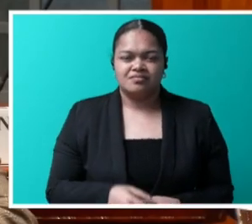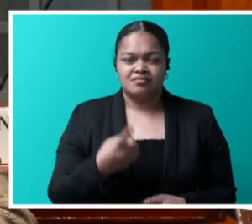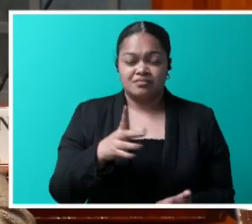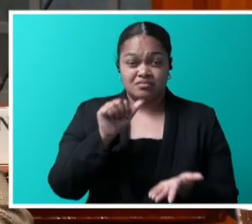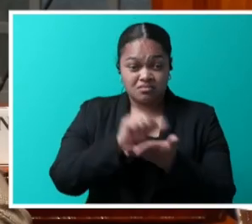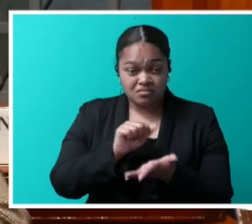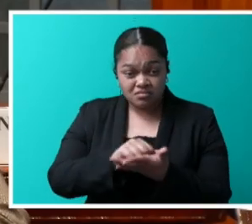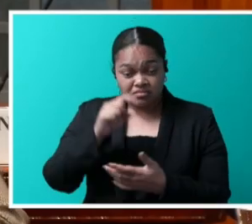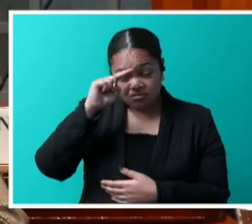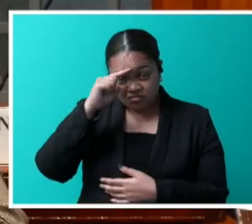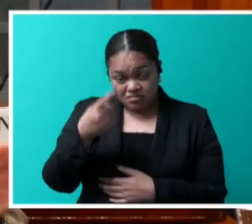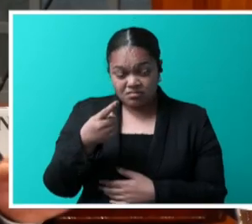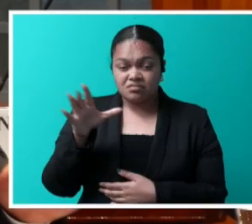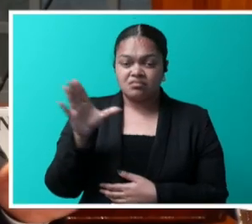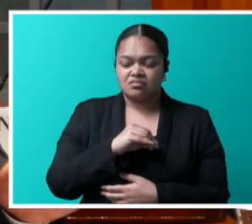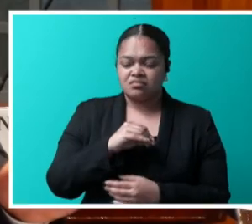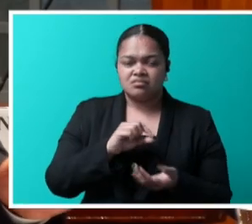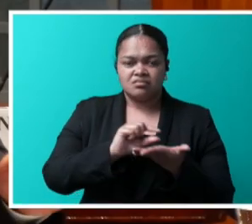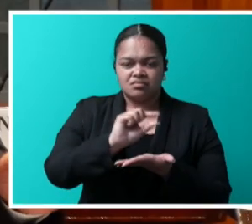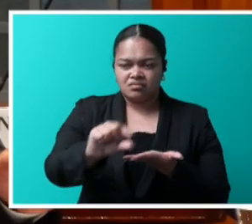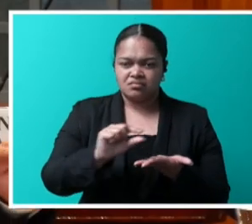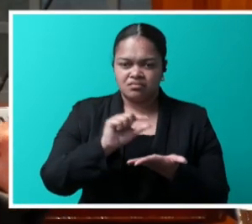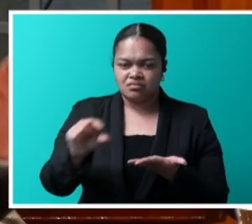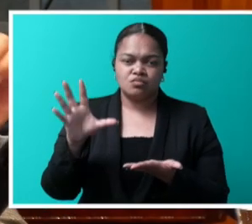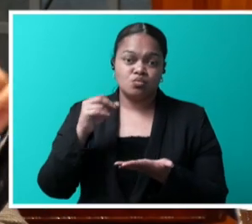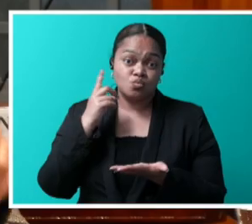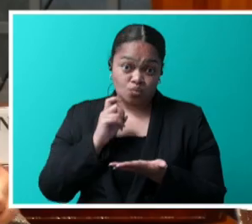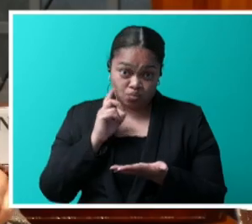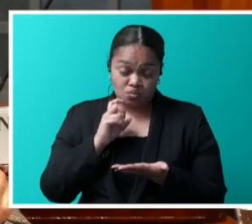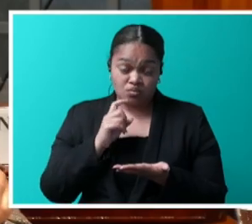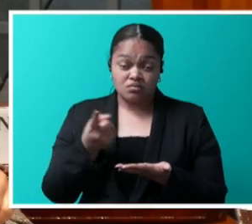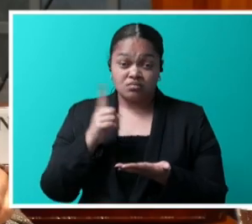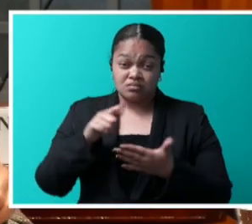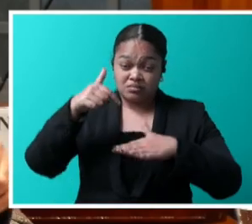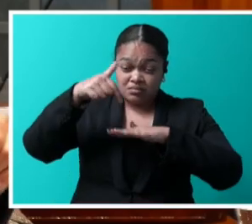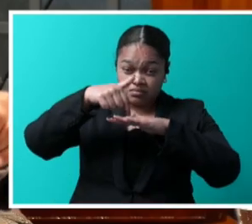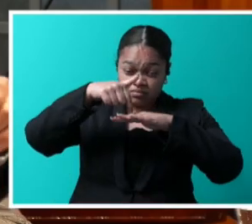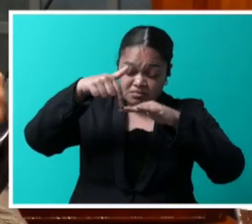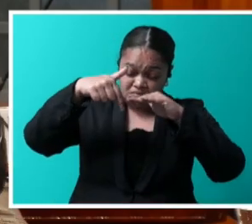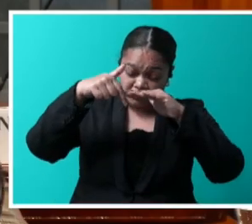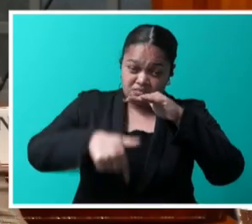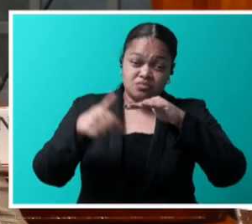understanding of the distribution of groundwater, the depth of groundwater,